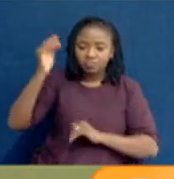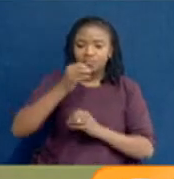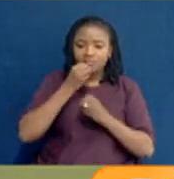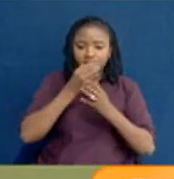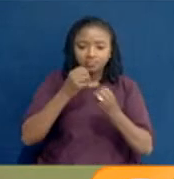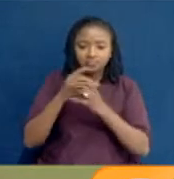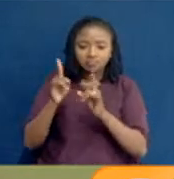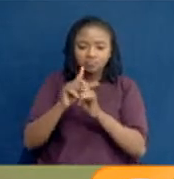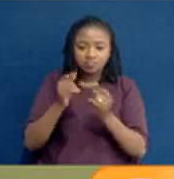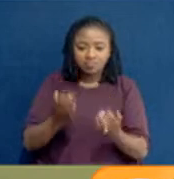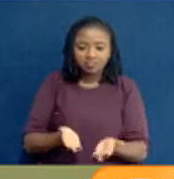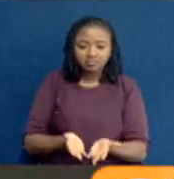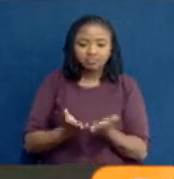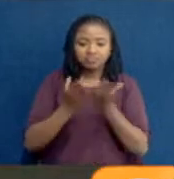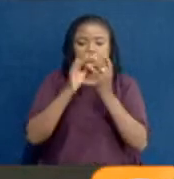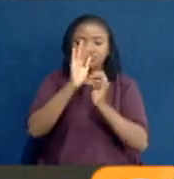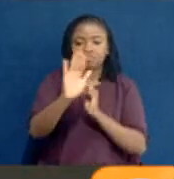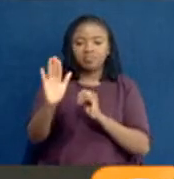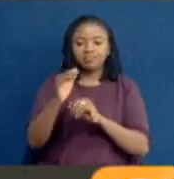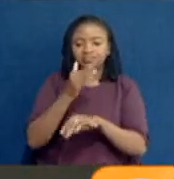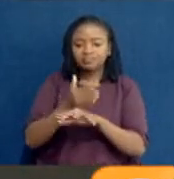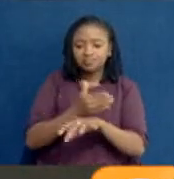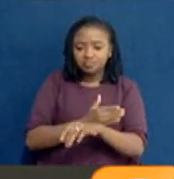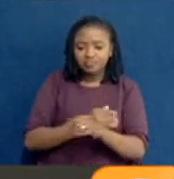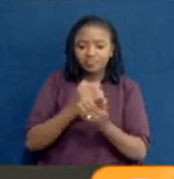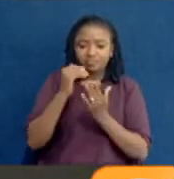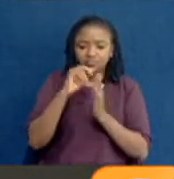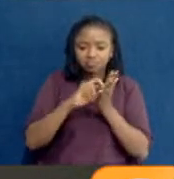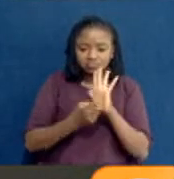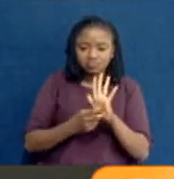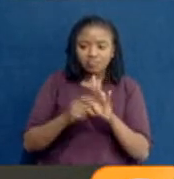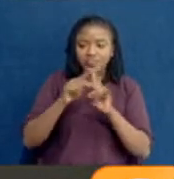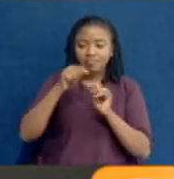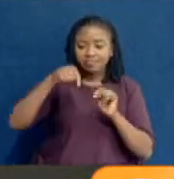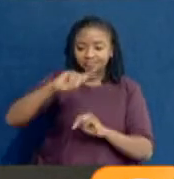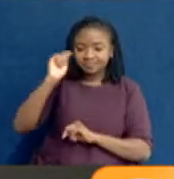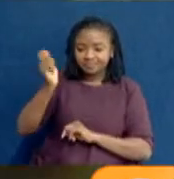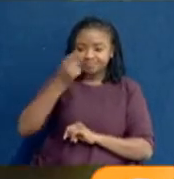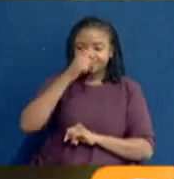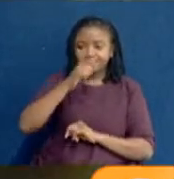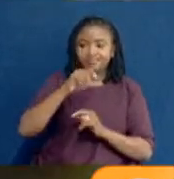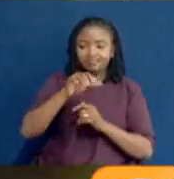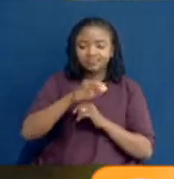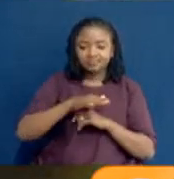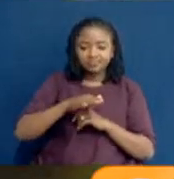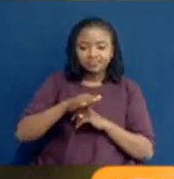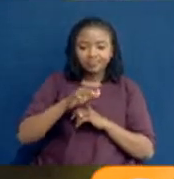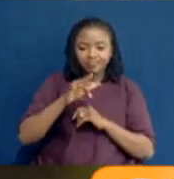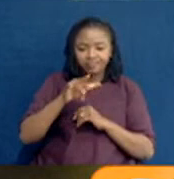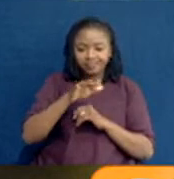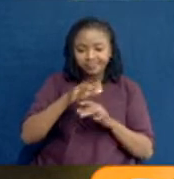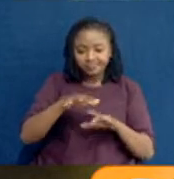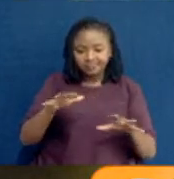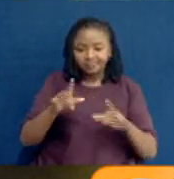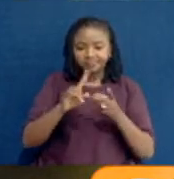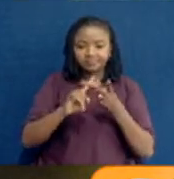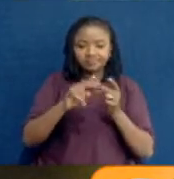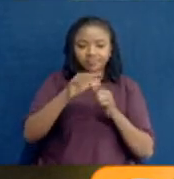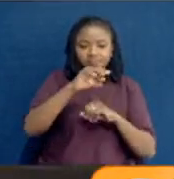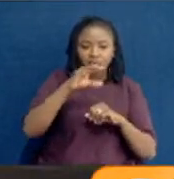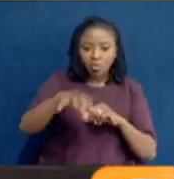to improve the efficiency of their projects. Kenya is our primary market. We've also deployed in Nigeria. We have sensors installed in